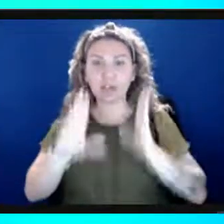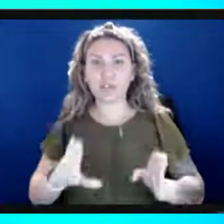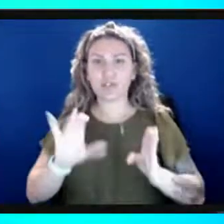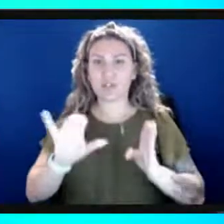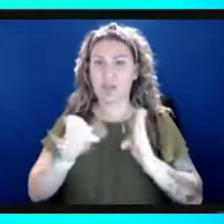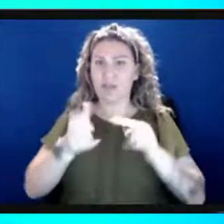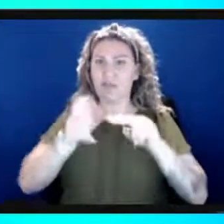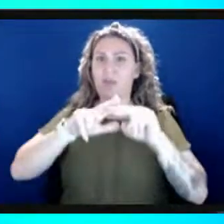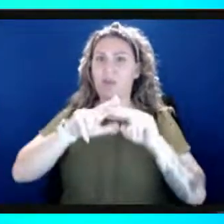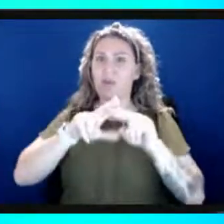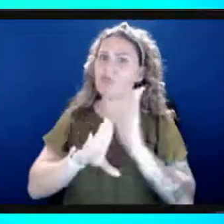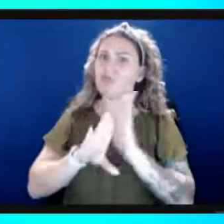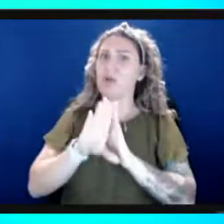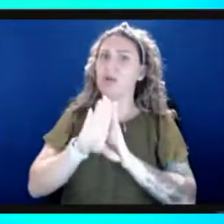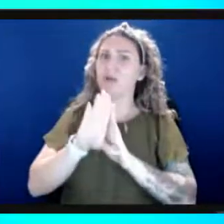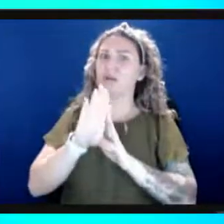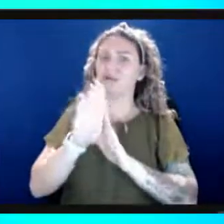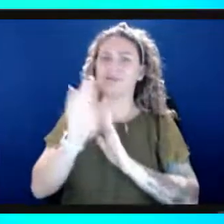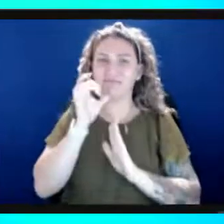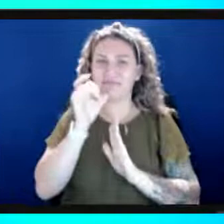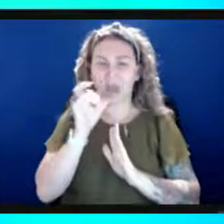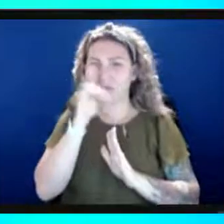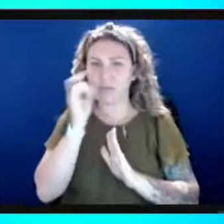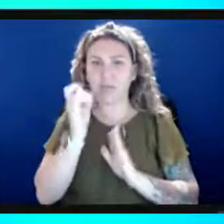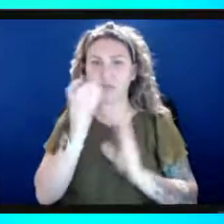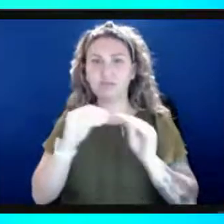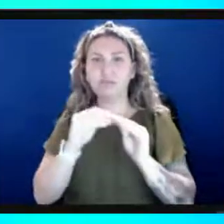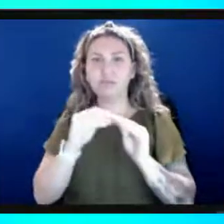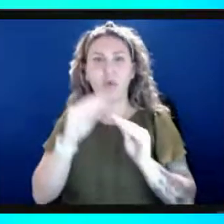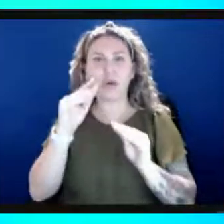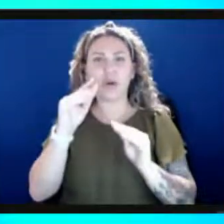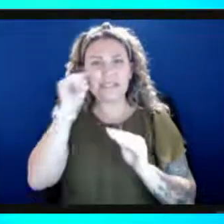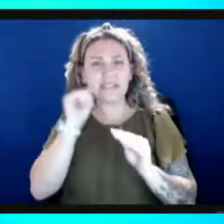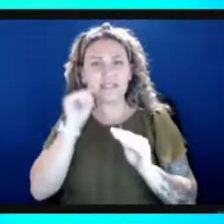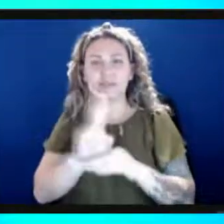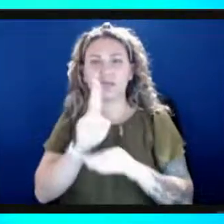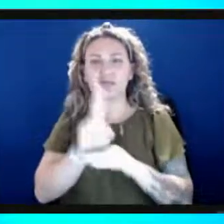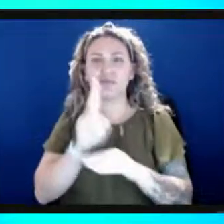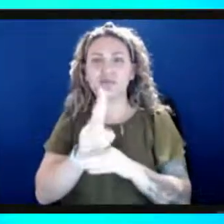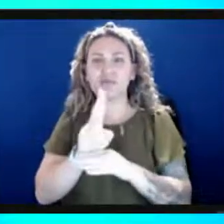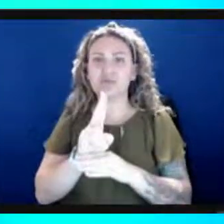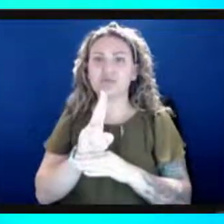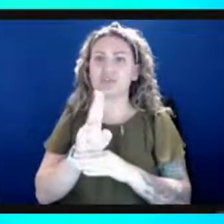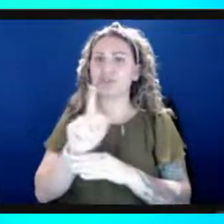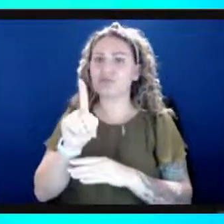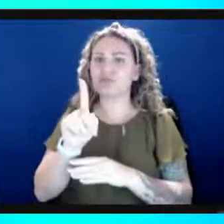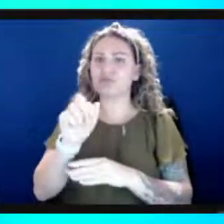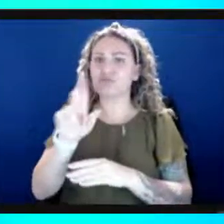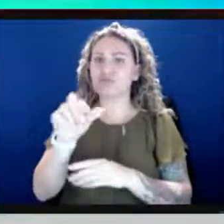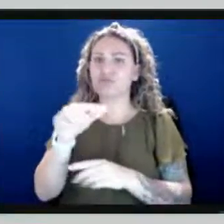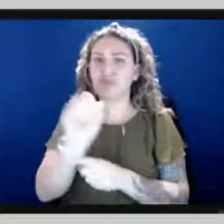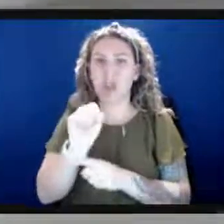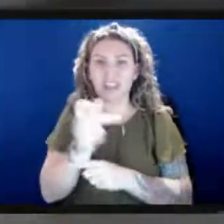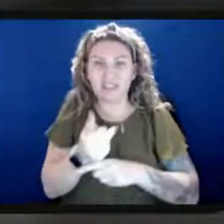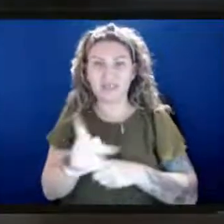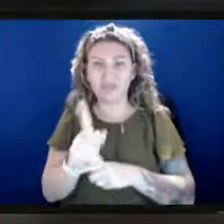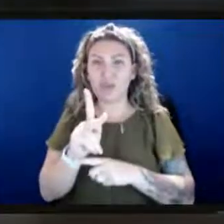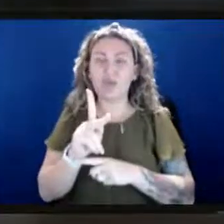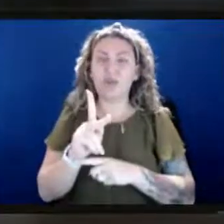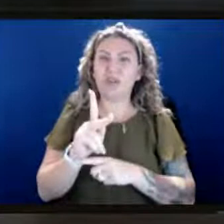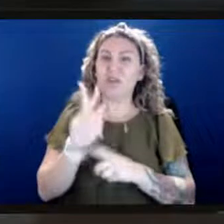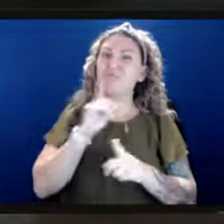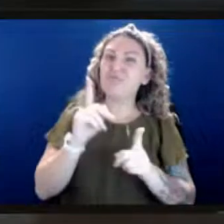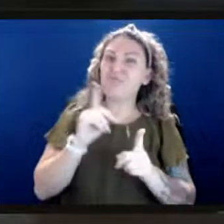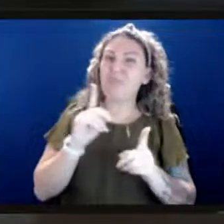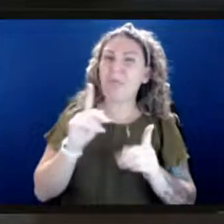teens are using drugs. A study published in the journal JAMA found fewer teens experimented with the drugs during the pandemic. The